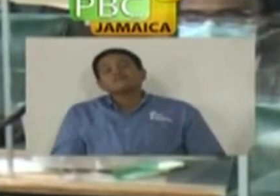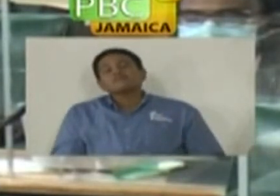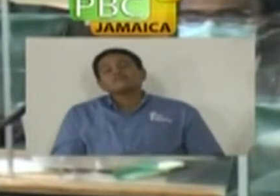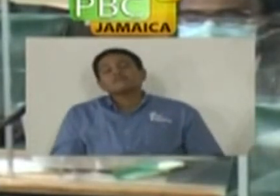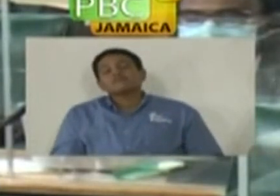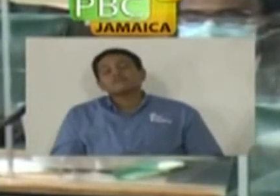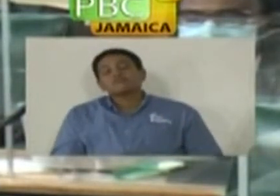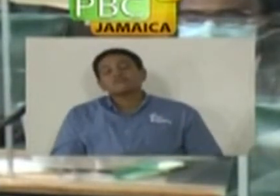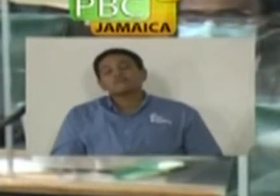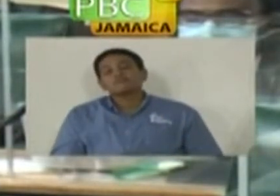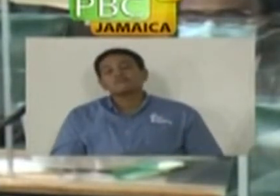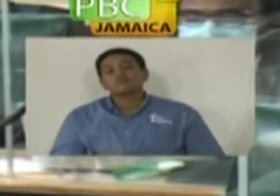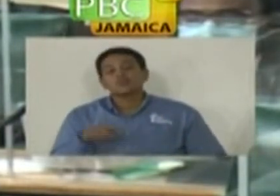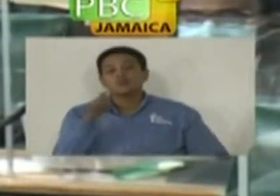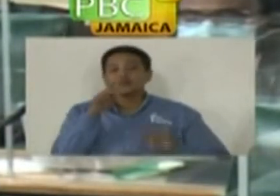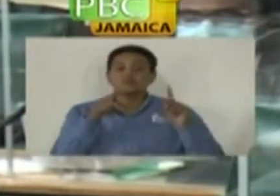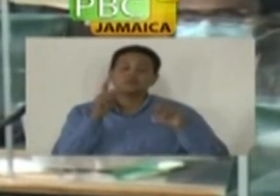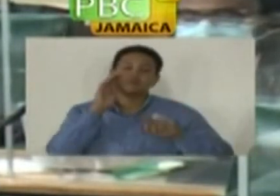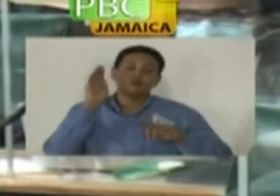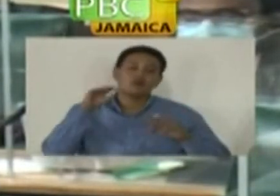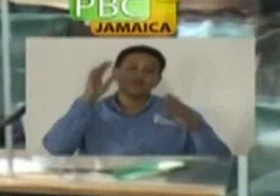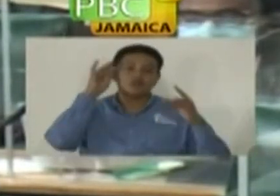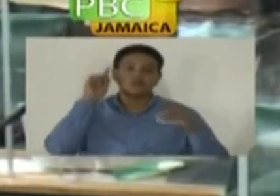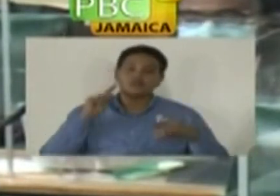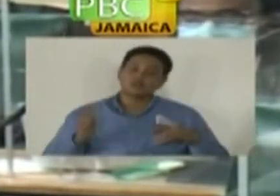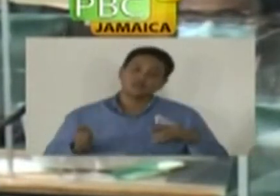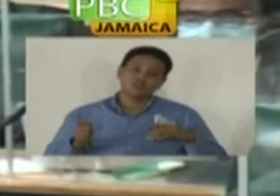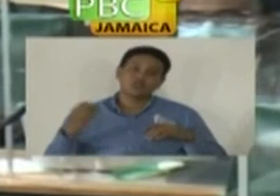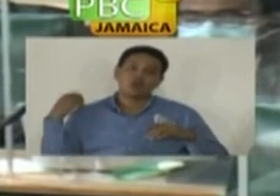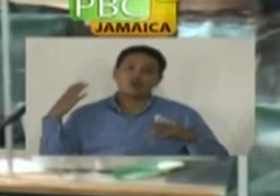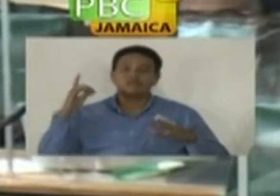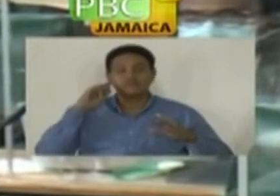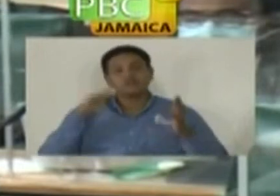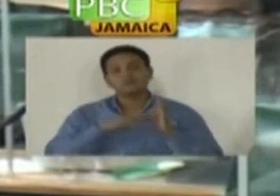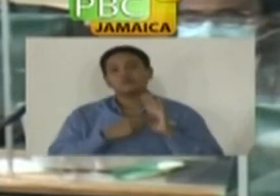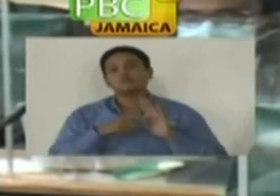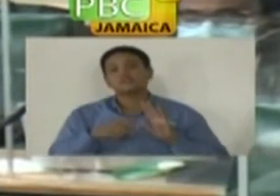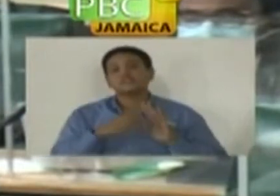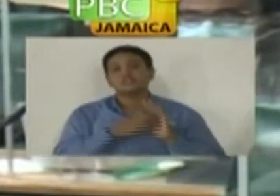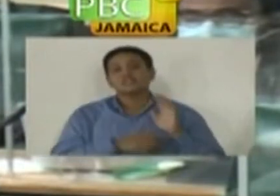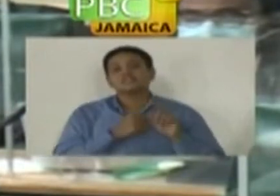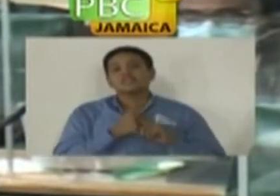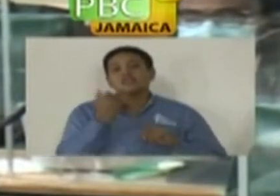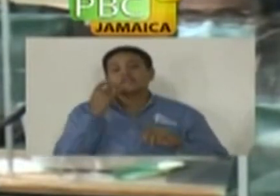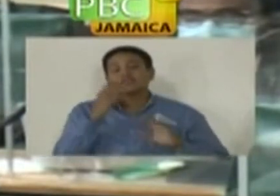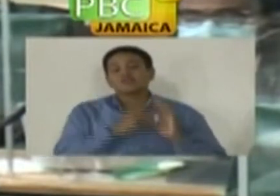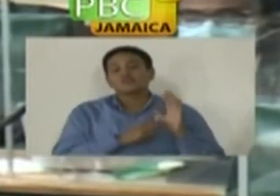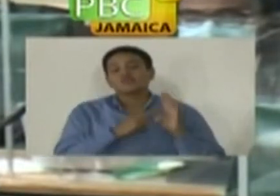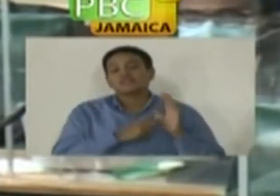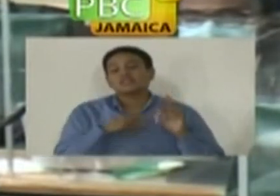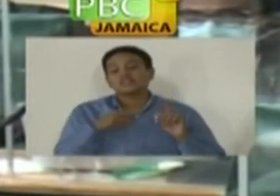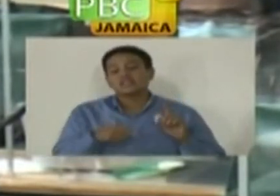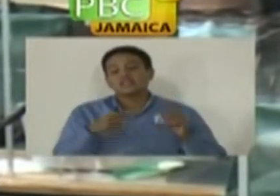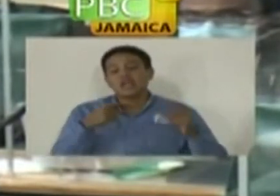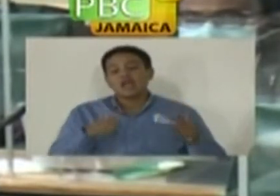are all considered judicial officers for the purposes of this section. If you read the chapeau, it doesn't